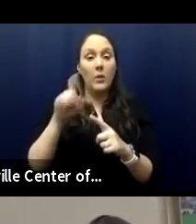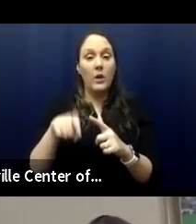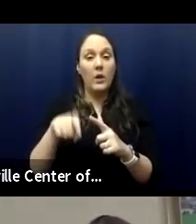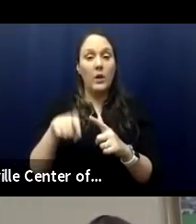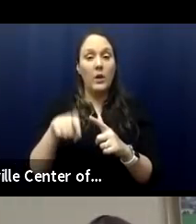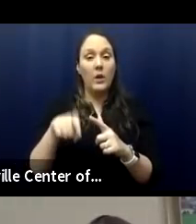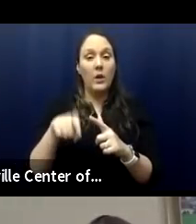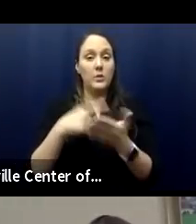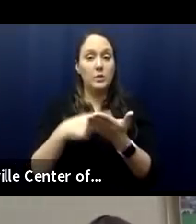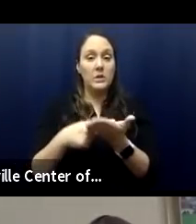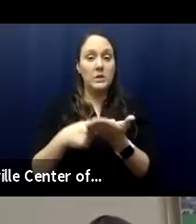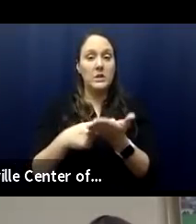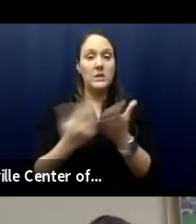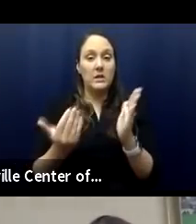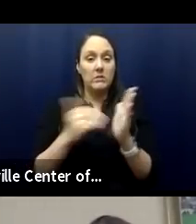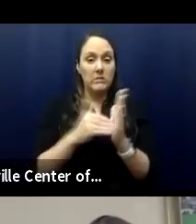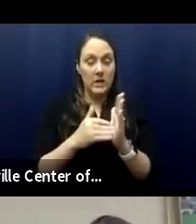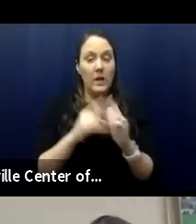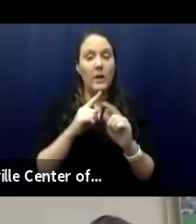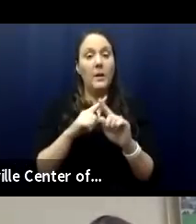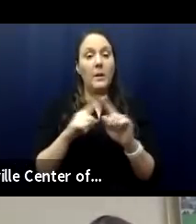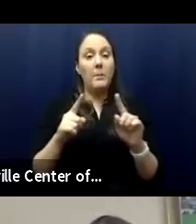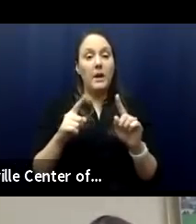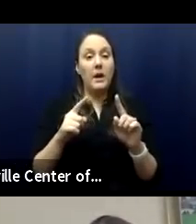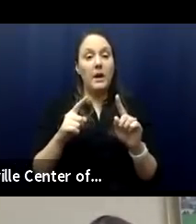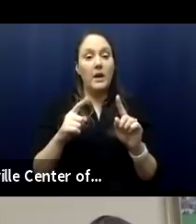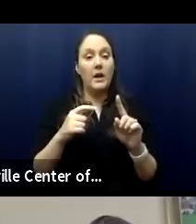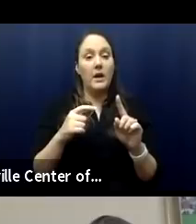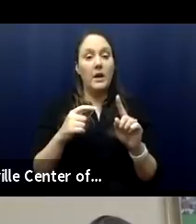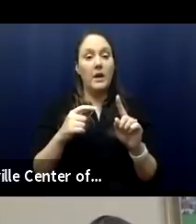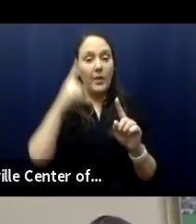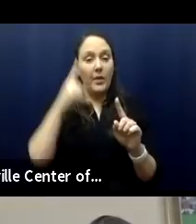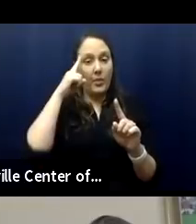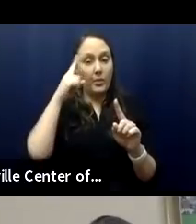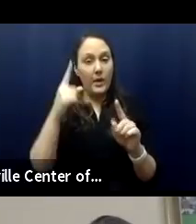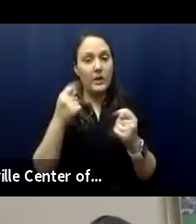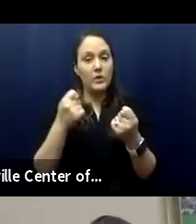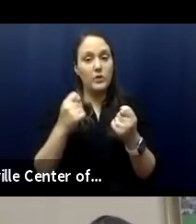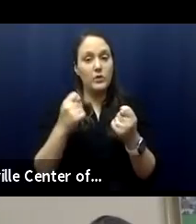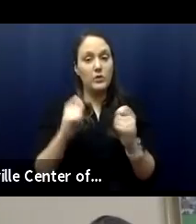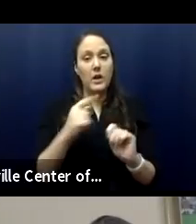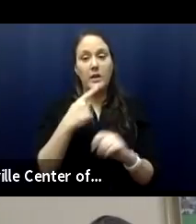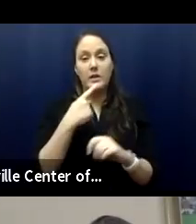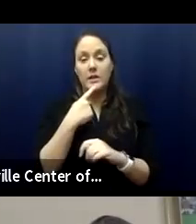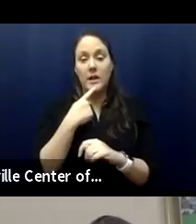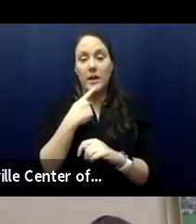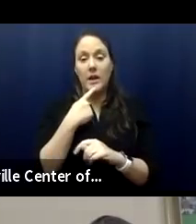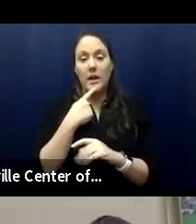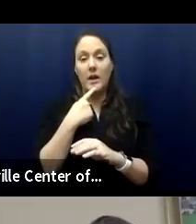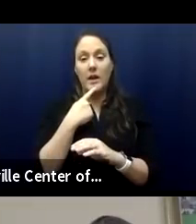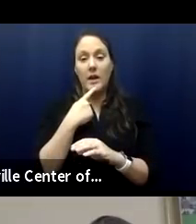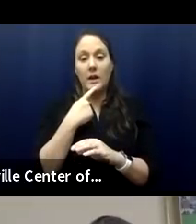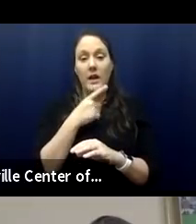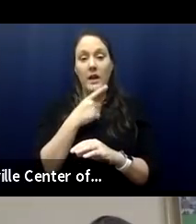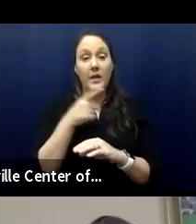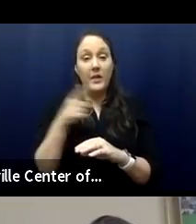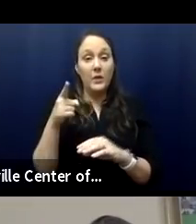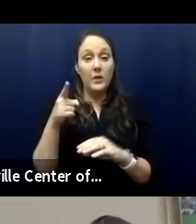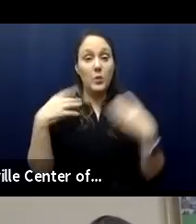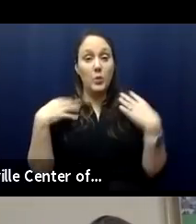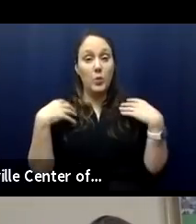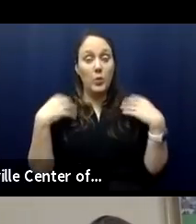But I think what you're saying, I'm not trying to put words in your mouth, is that you have confidence that this would